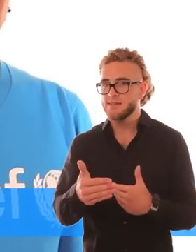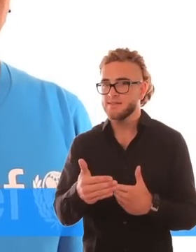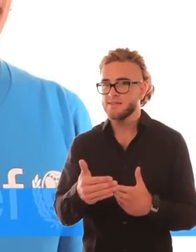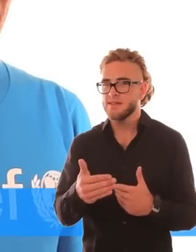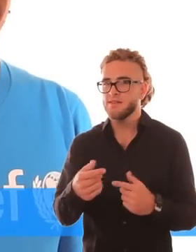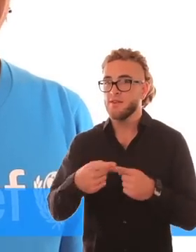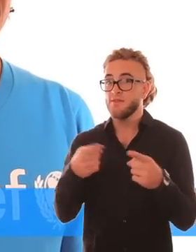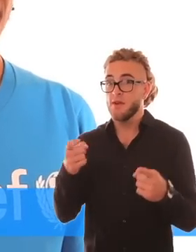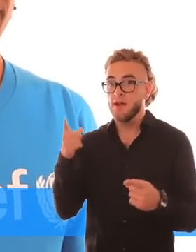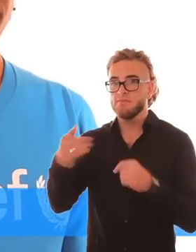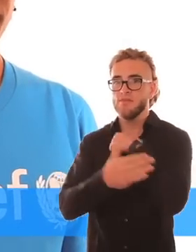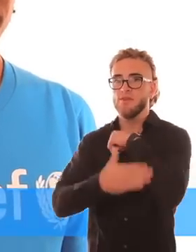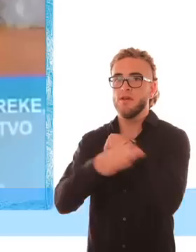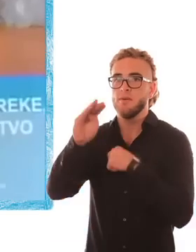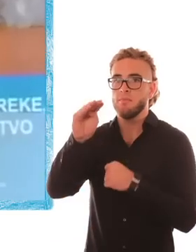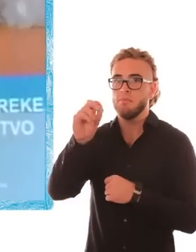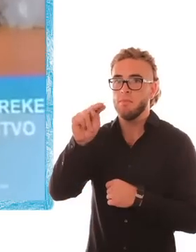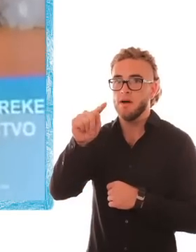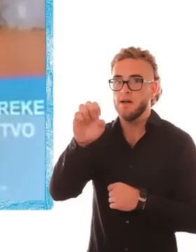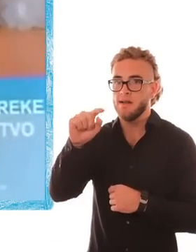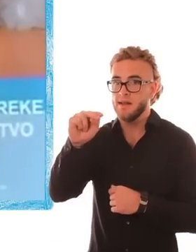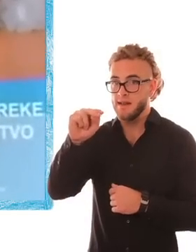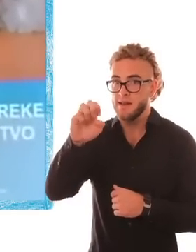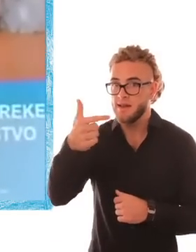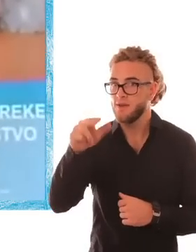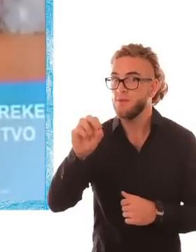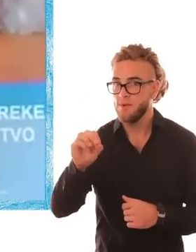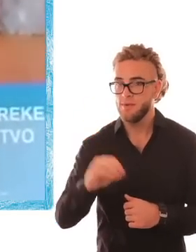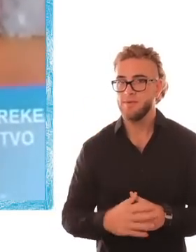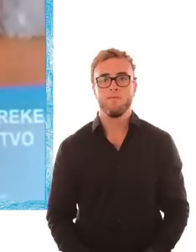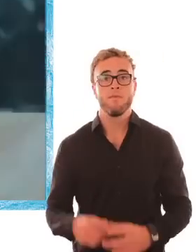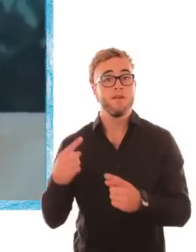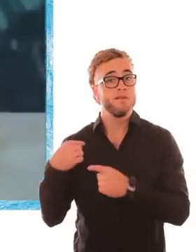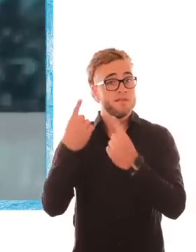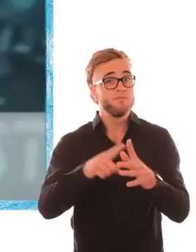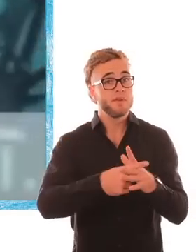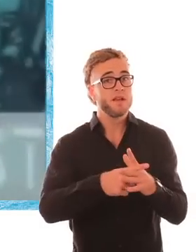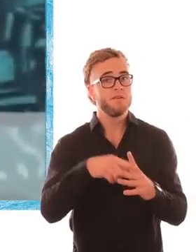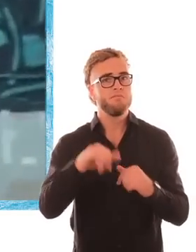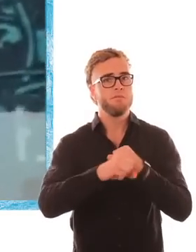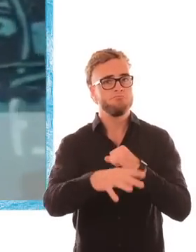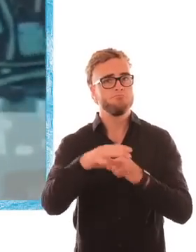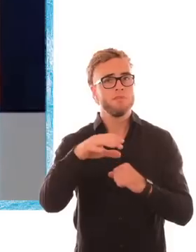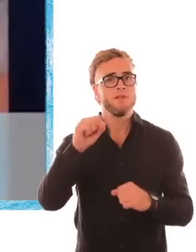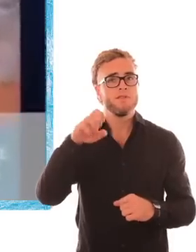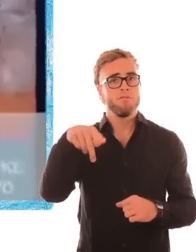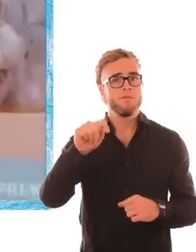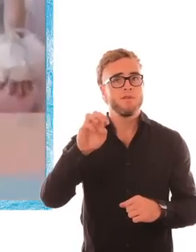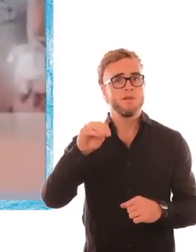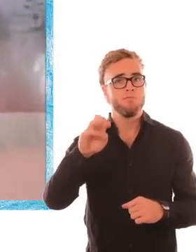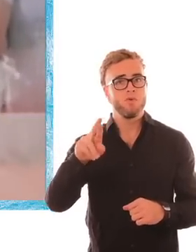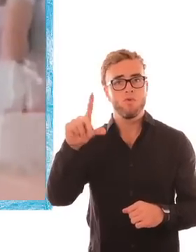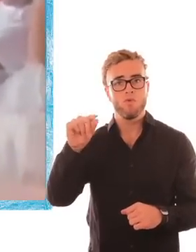This one comes from Montenegro. Since the beginning of the campaign in September 2010, many children